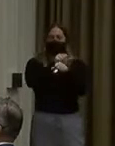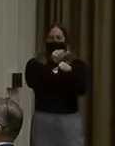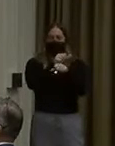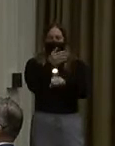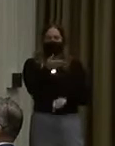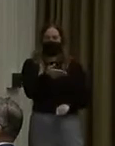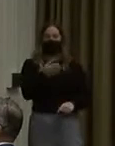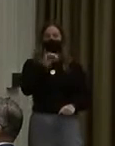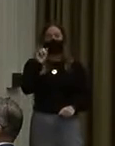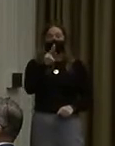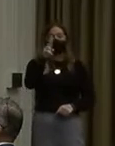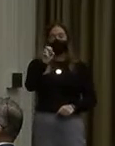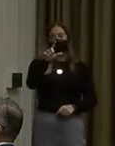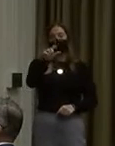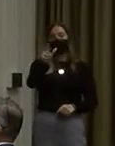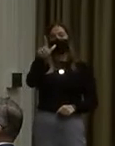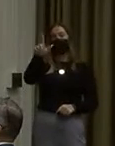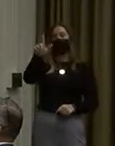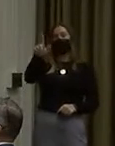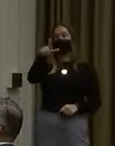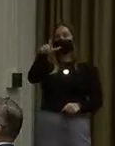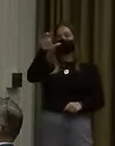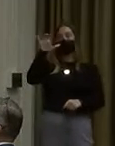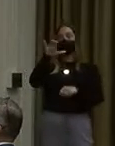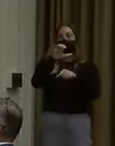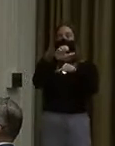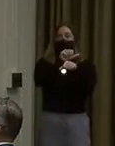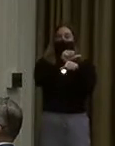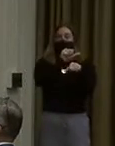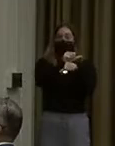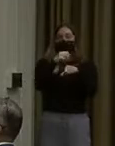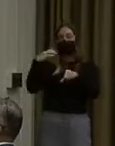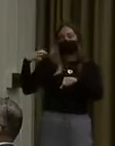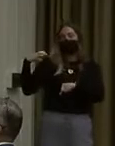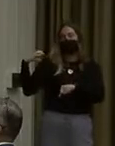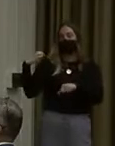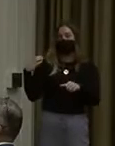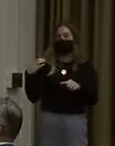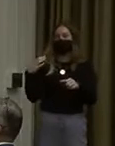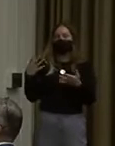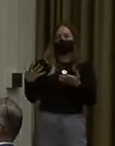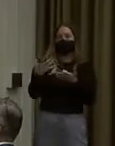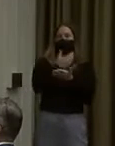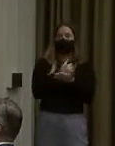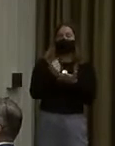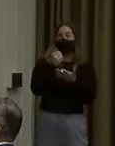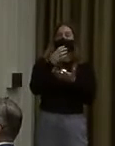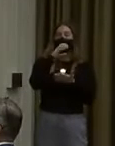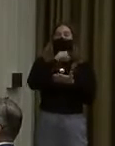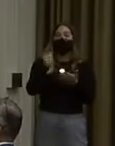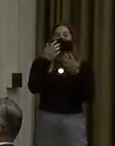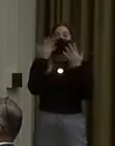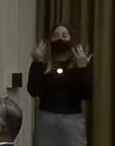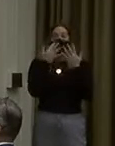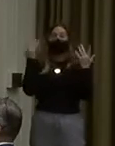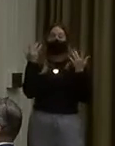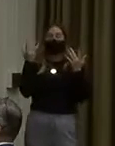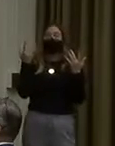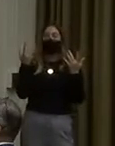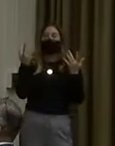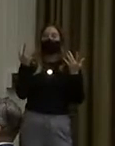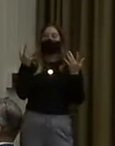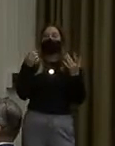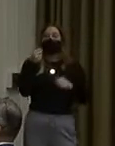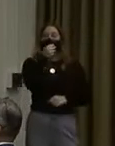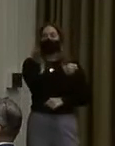June 2021, there were approximately 100 employers that have now earned Certified Age-Friendly Employer designation, including Aetna, the